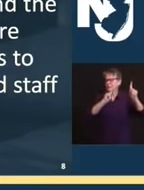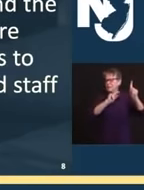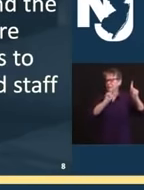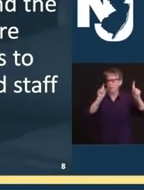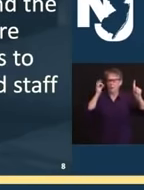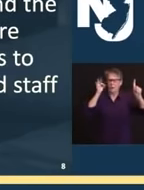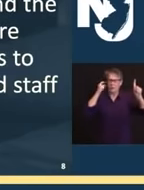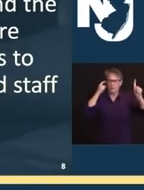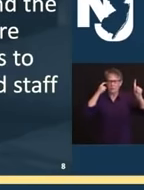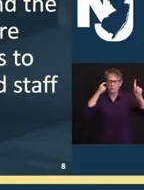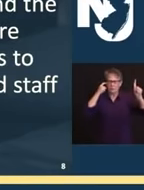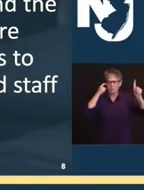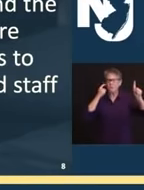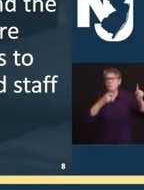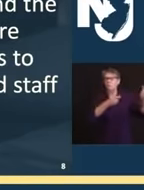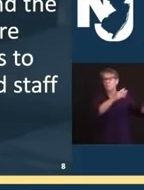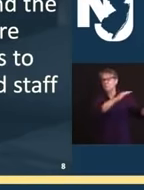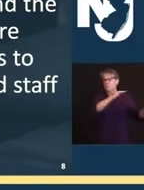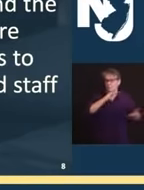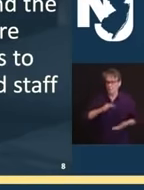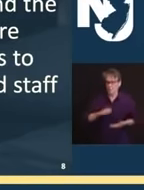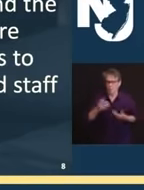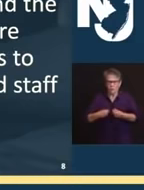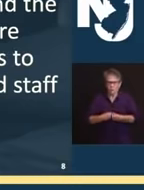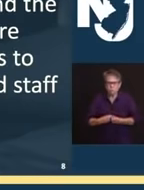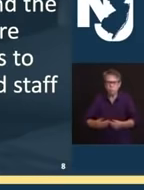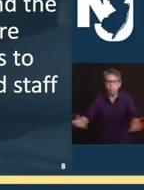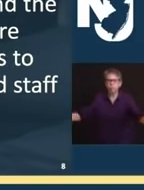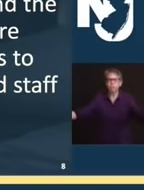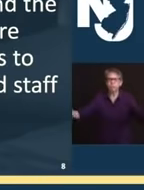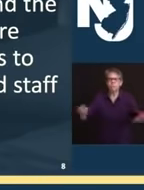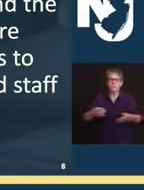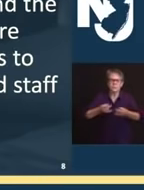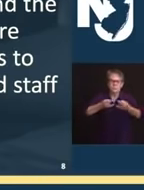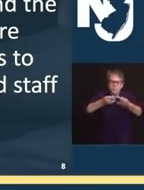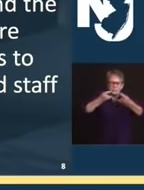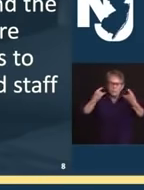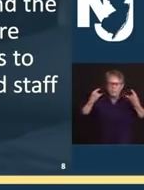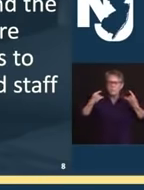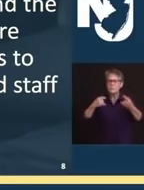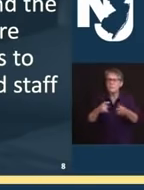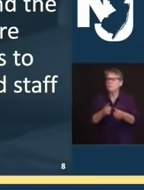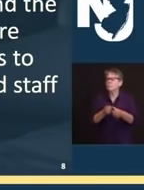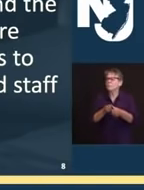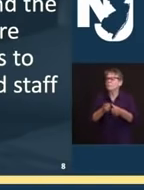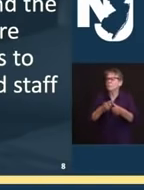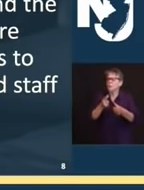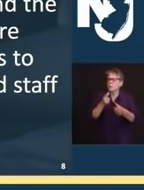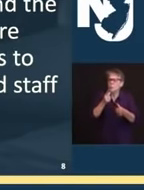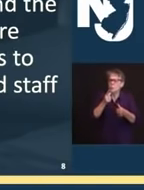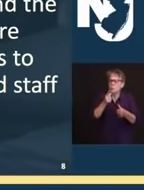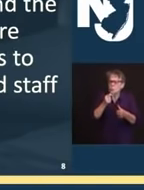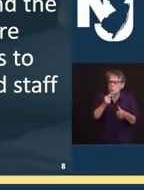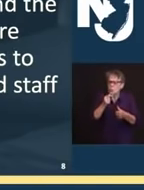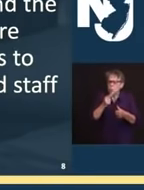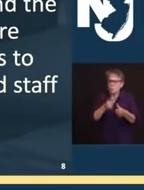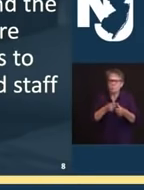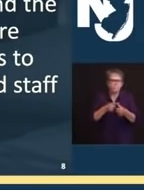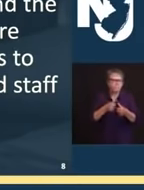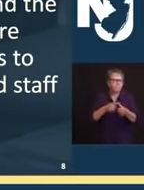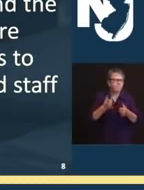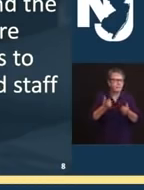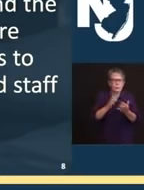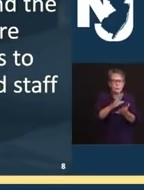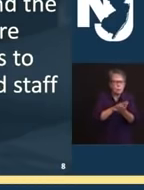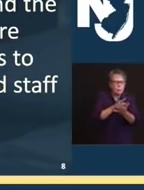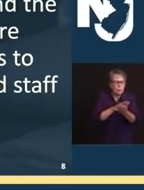The allocation of these masks is being prioritized for those in low-income or high-needs populations within the school